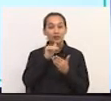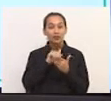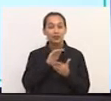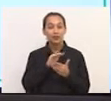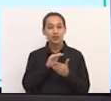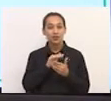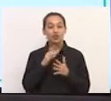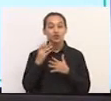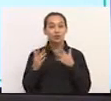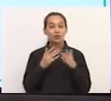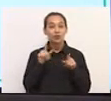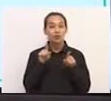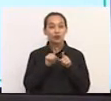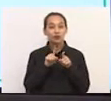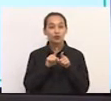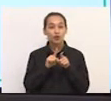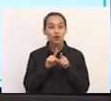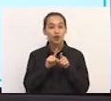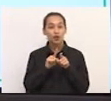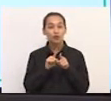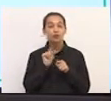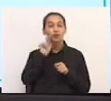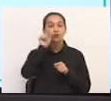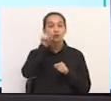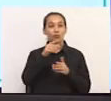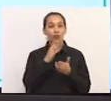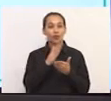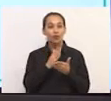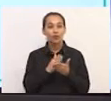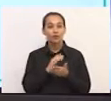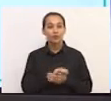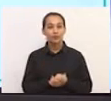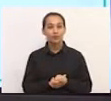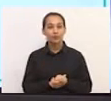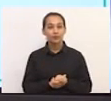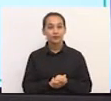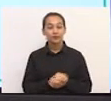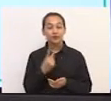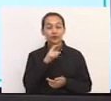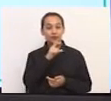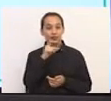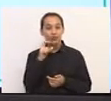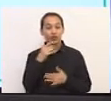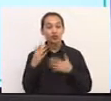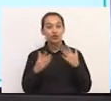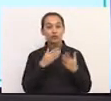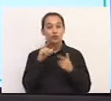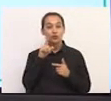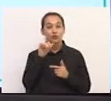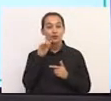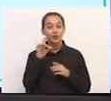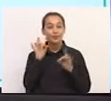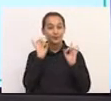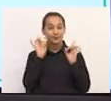shamolday guvillab yetib boradi, ko'k donanning sag'risidan oladi. Ikkinchi misramizda shamolday guvillab